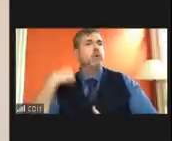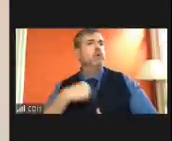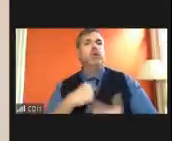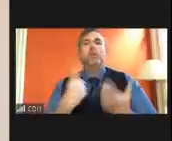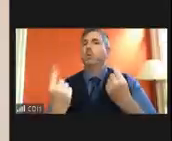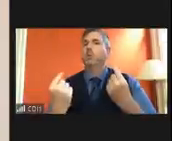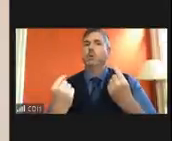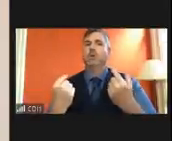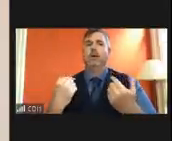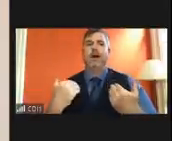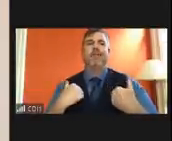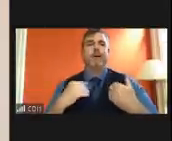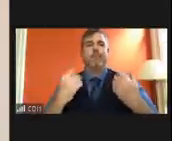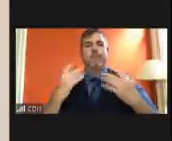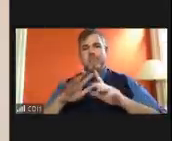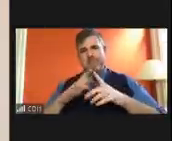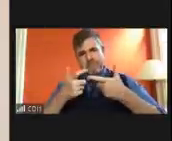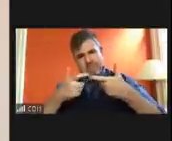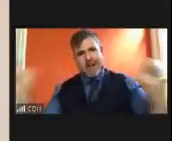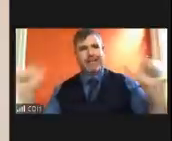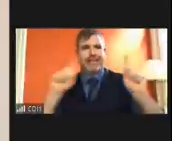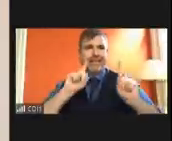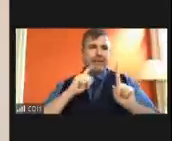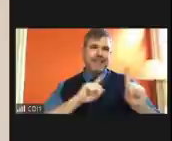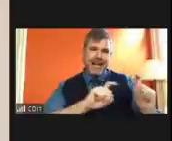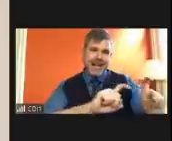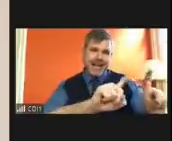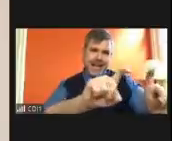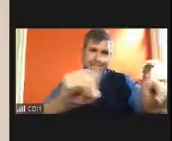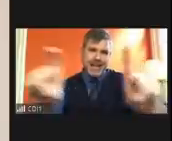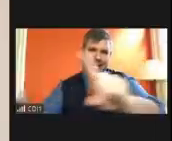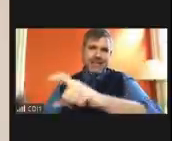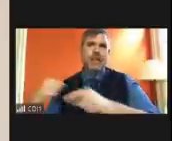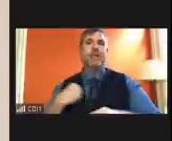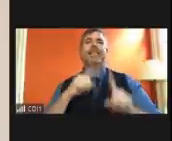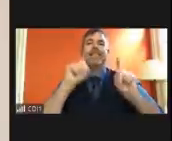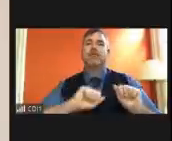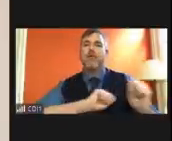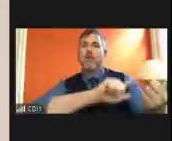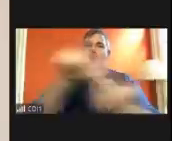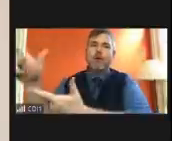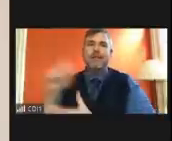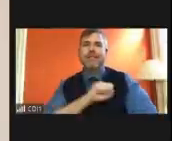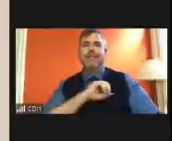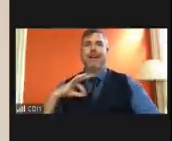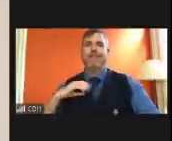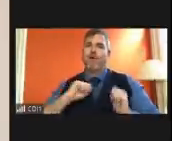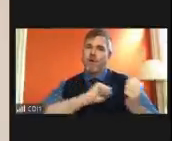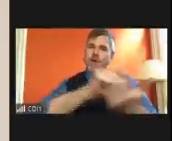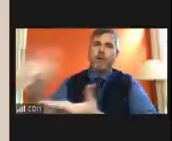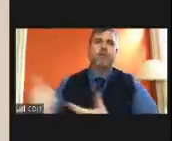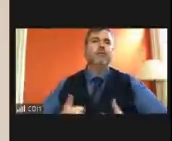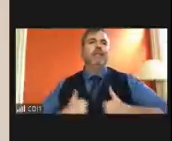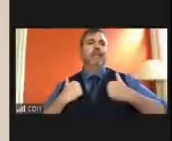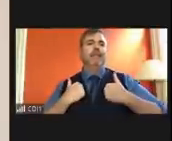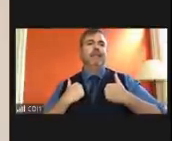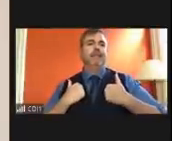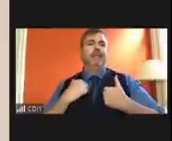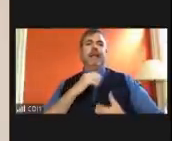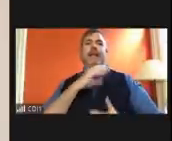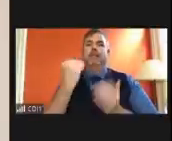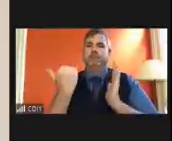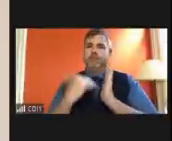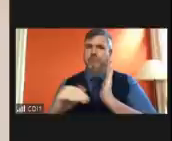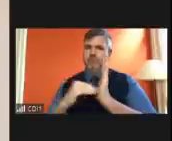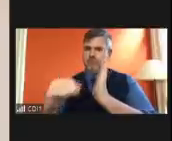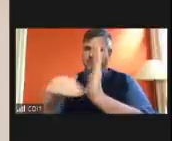we test all the staff and all the residents. These are large populations. And we do that repeatedly every 7 days. When we have